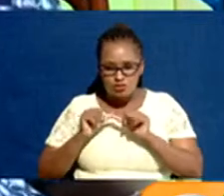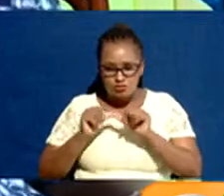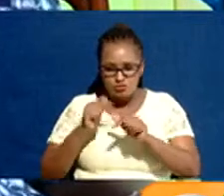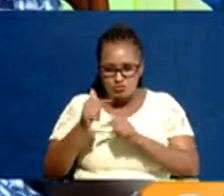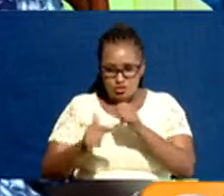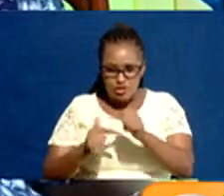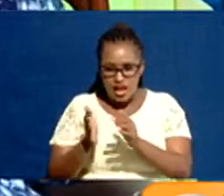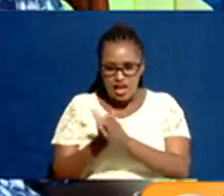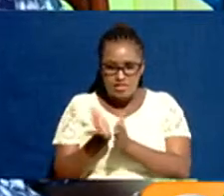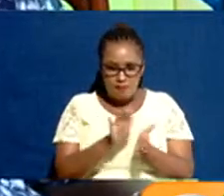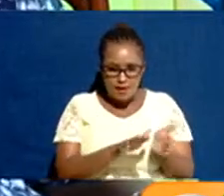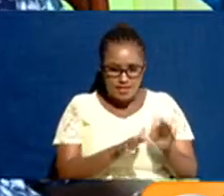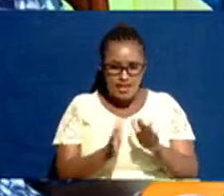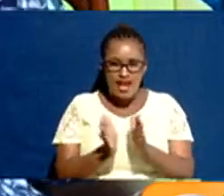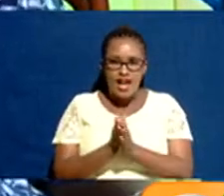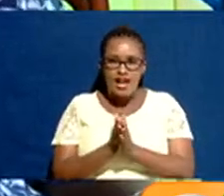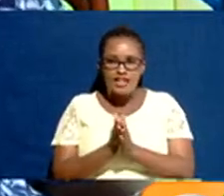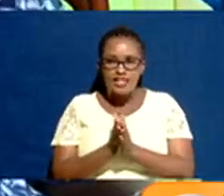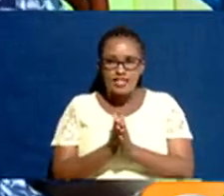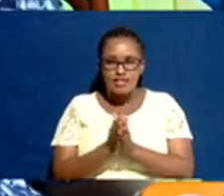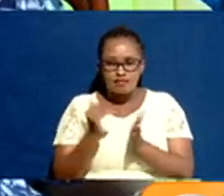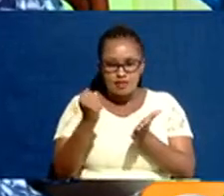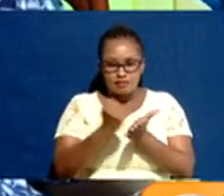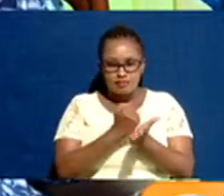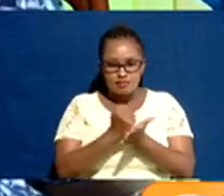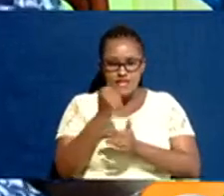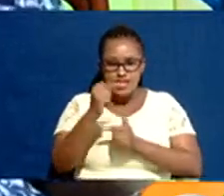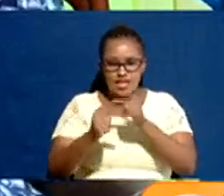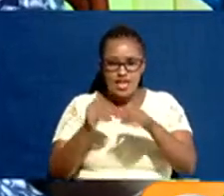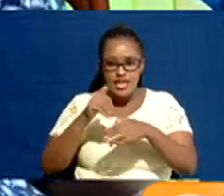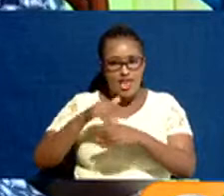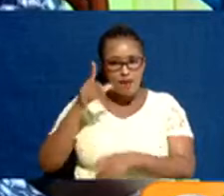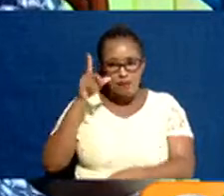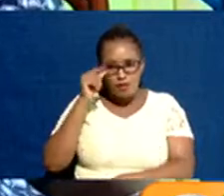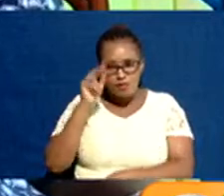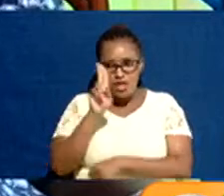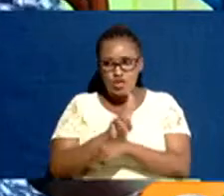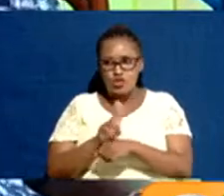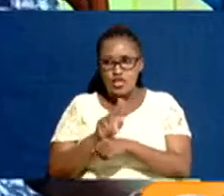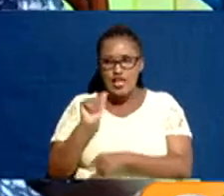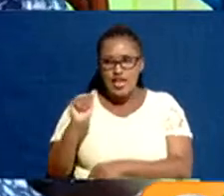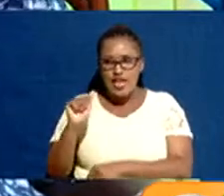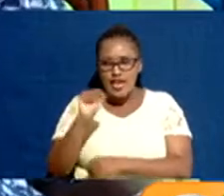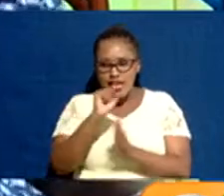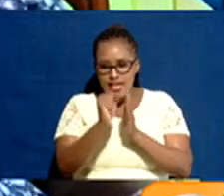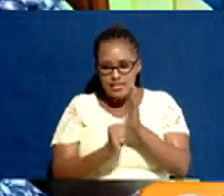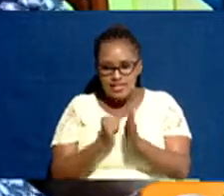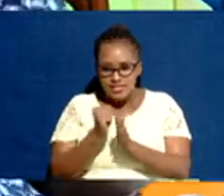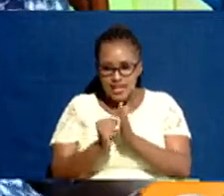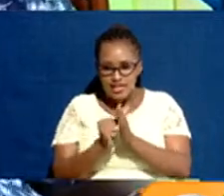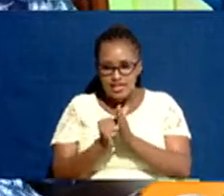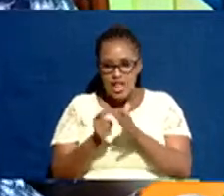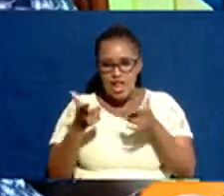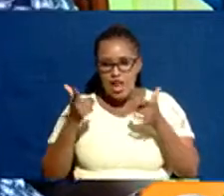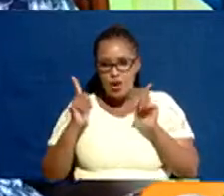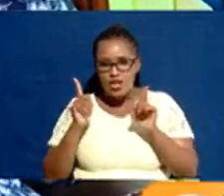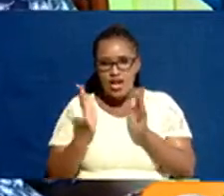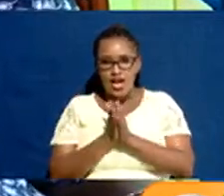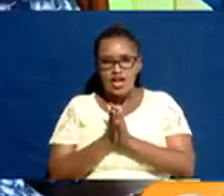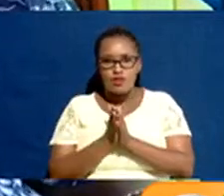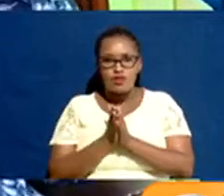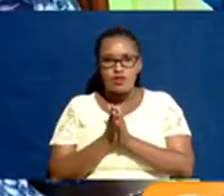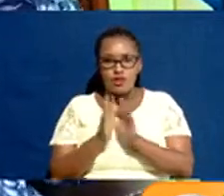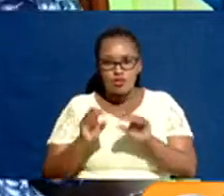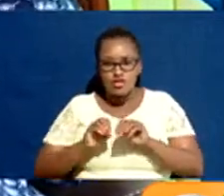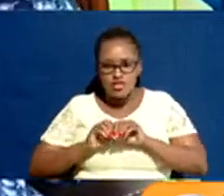bagging and the labeling is going on in Mombasa. We are using SGR, we are using trucks, and we are dispensing the